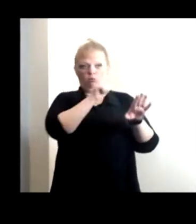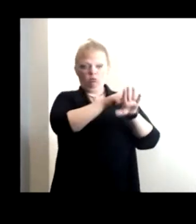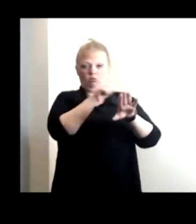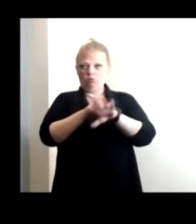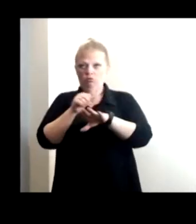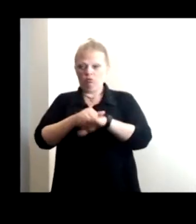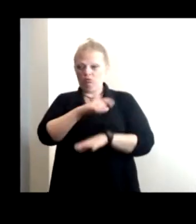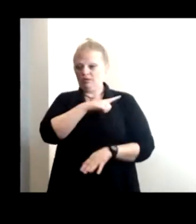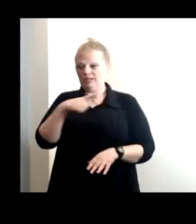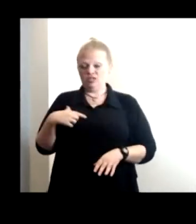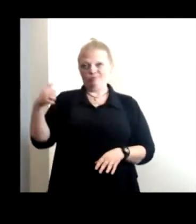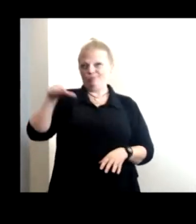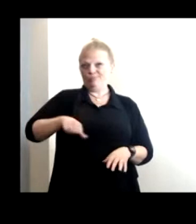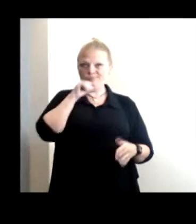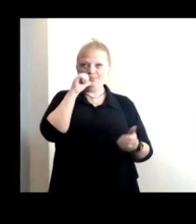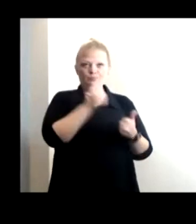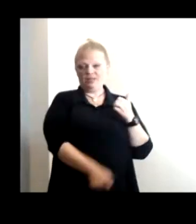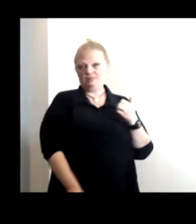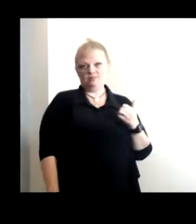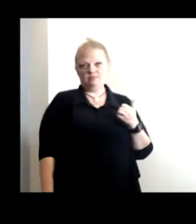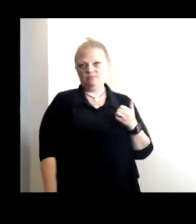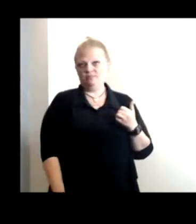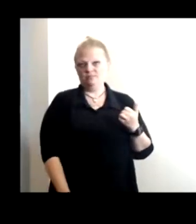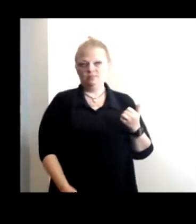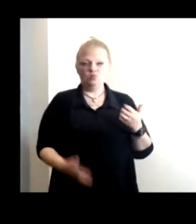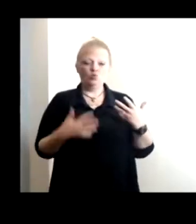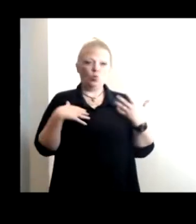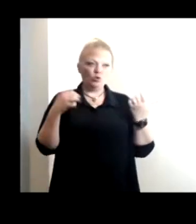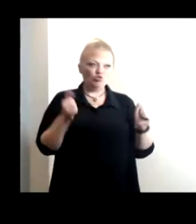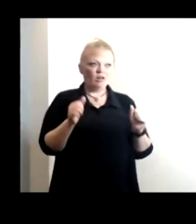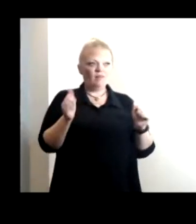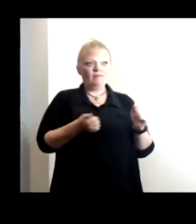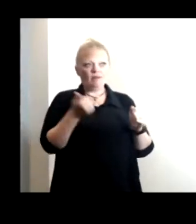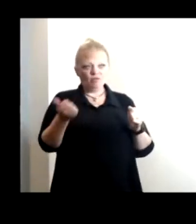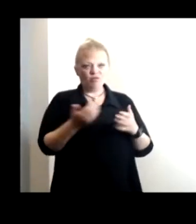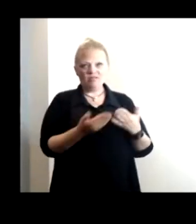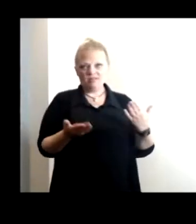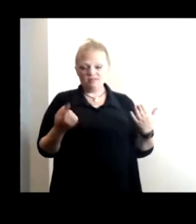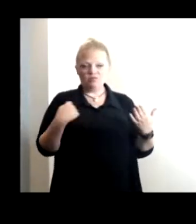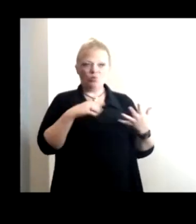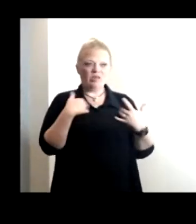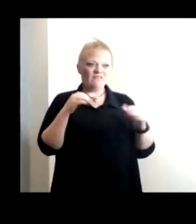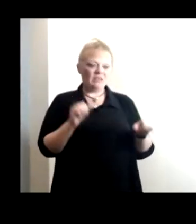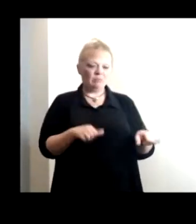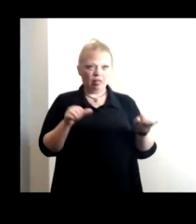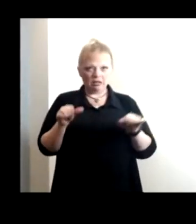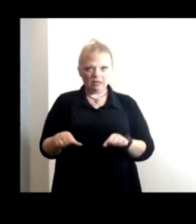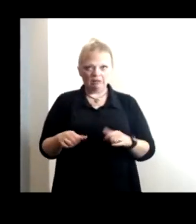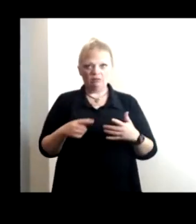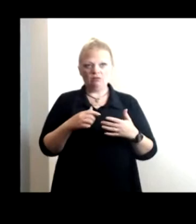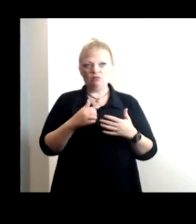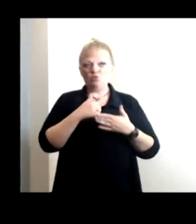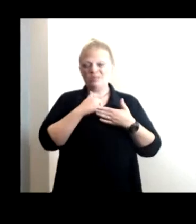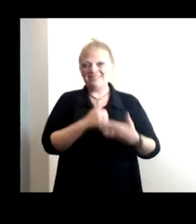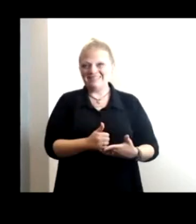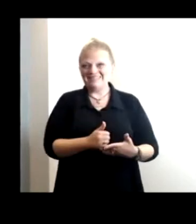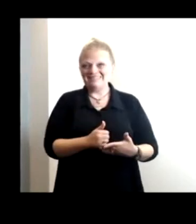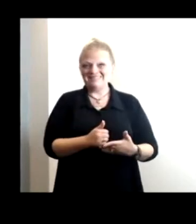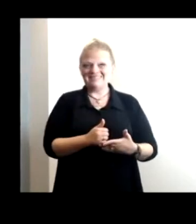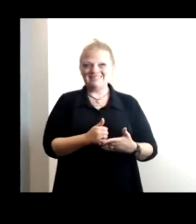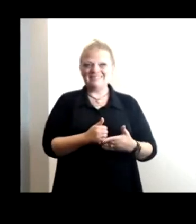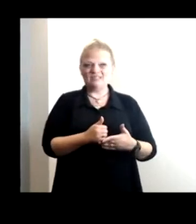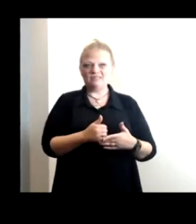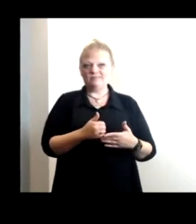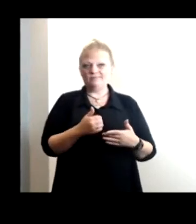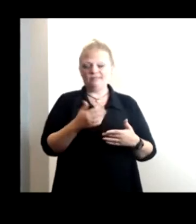by the legislature. We are looking at other measures in which we have the ability to assist right on the